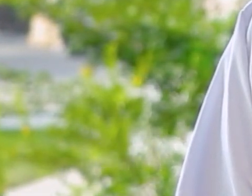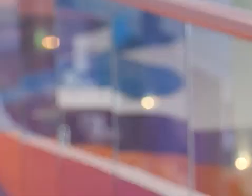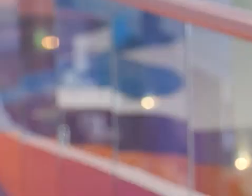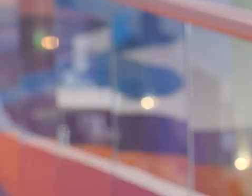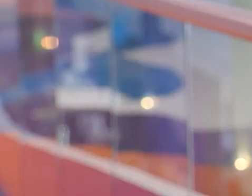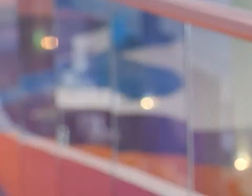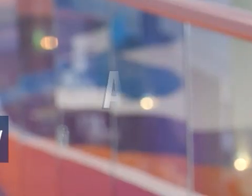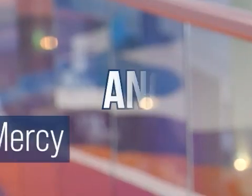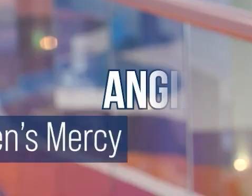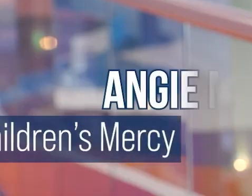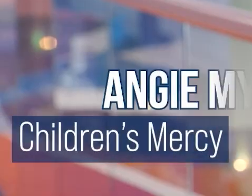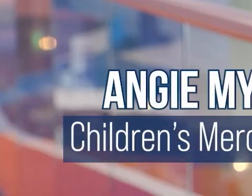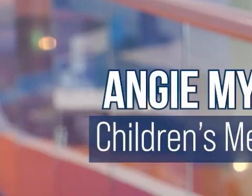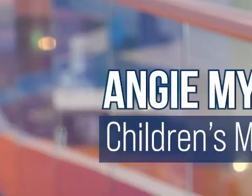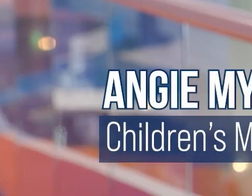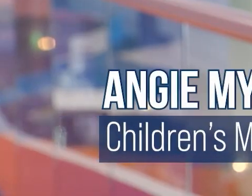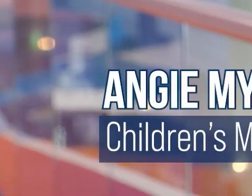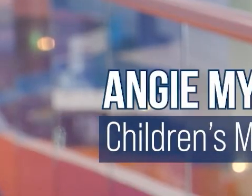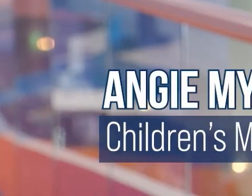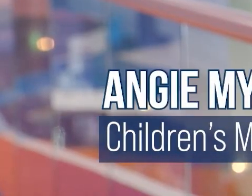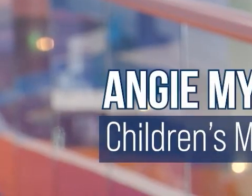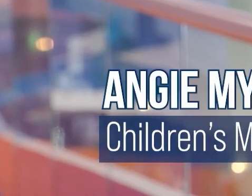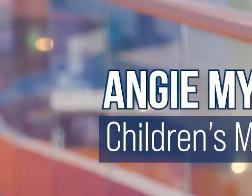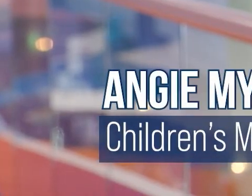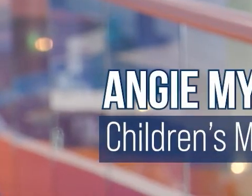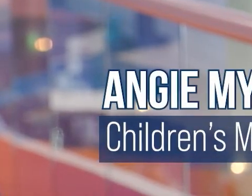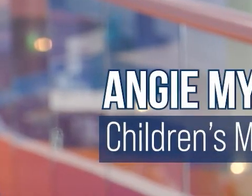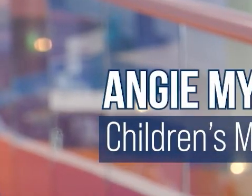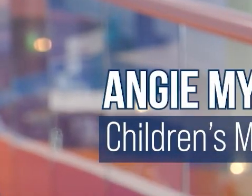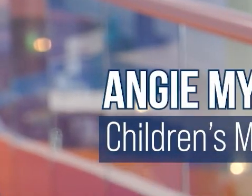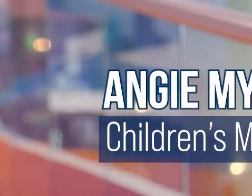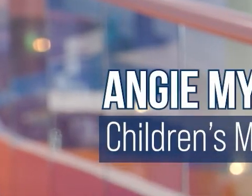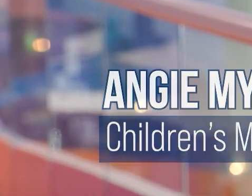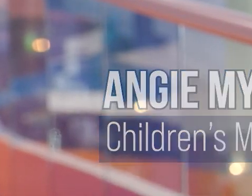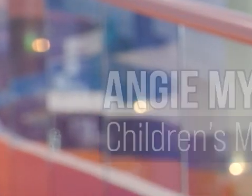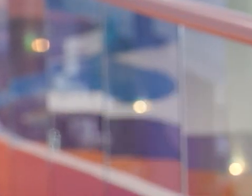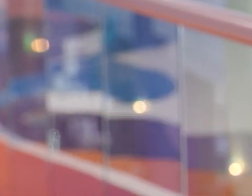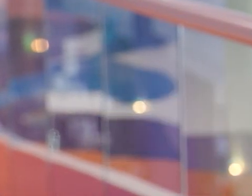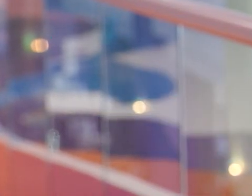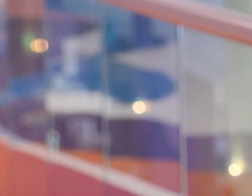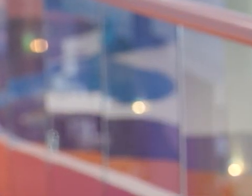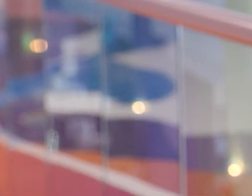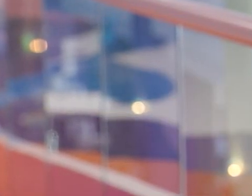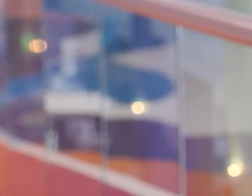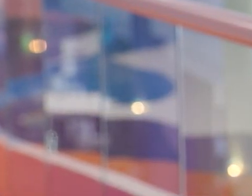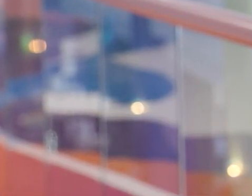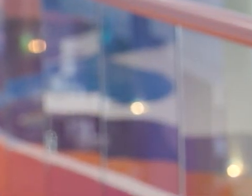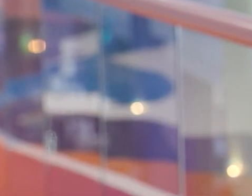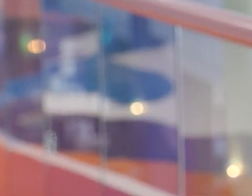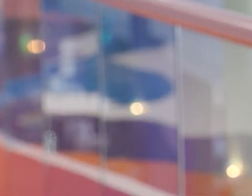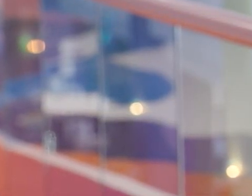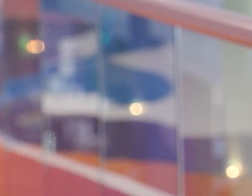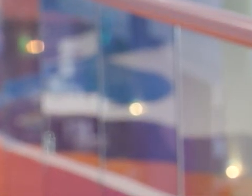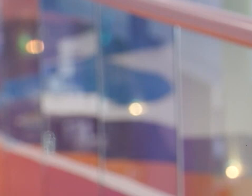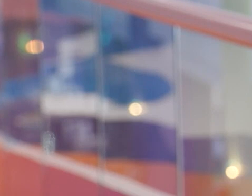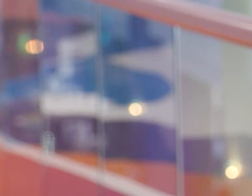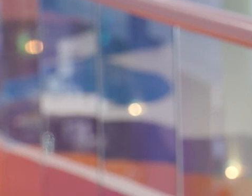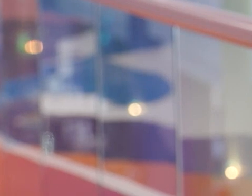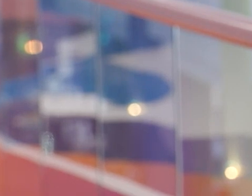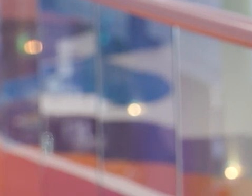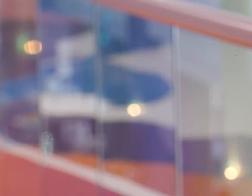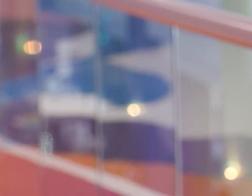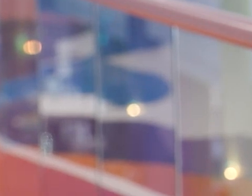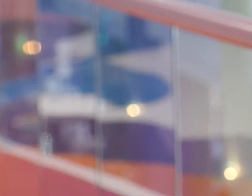affected. I'm Dr. Angie Myers. Burnout is rampant. It plays a major role, especially in high-stress specialties like critical